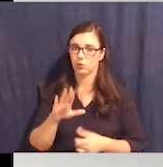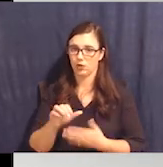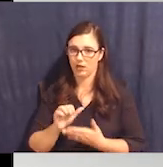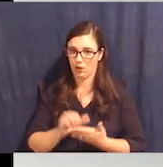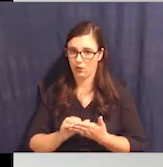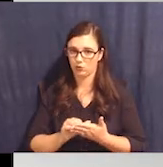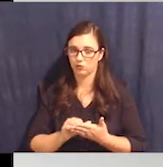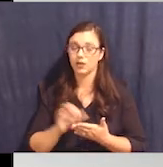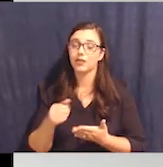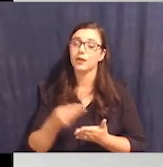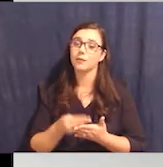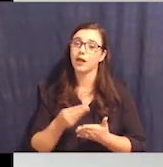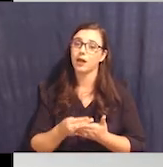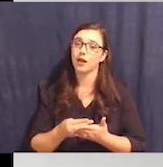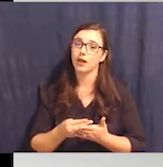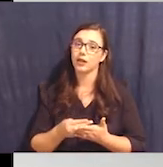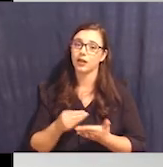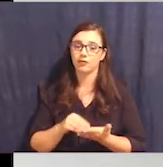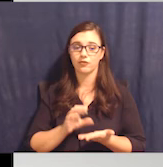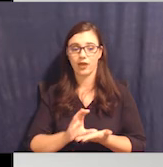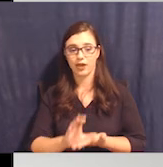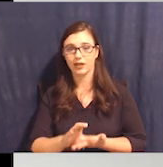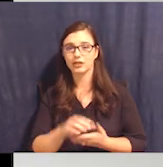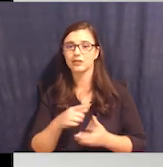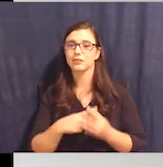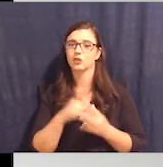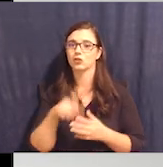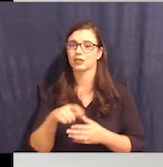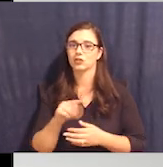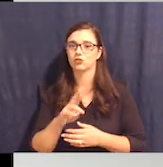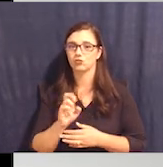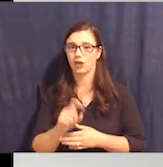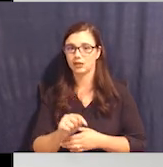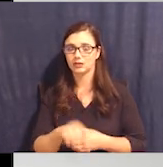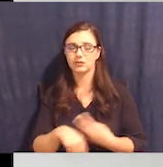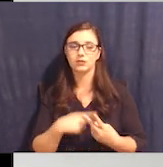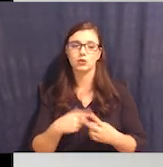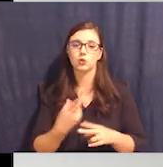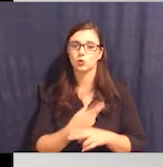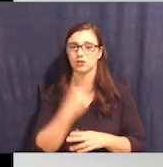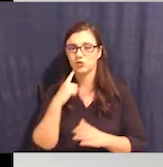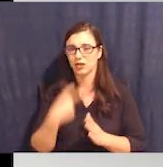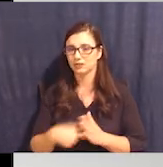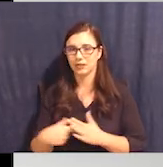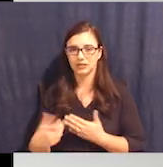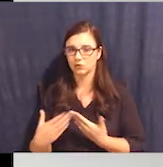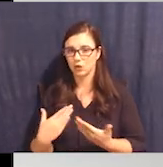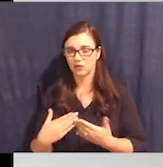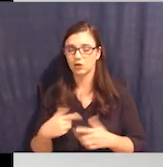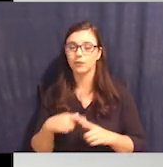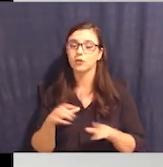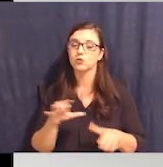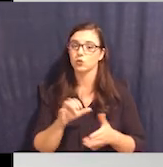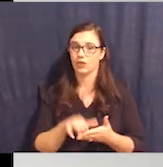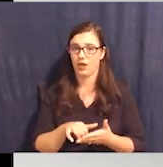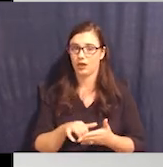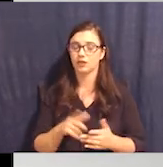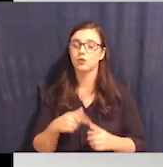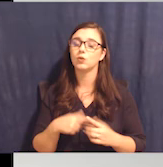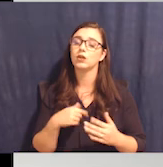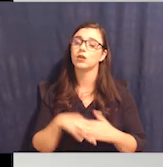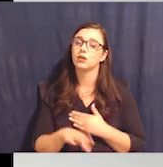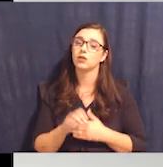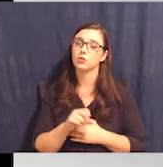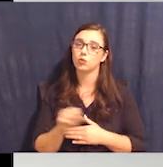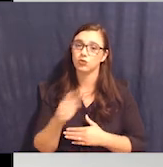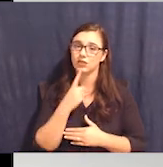it in your account. Then you can take that money and you can fund your special needs trust with it. Or you could use it for expenses, whatever. But do this. And